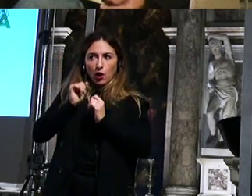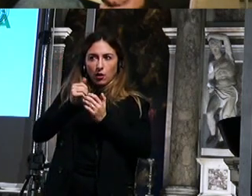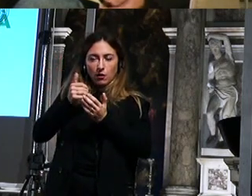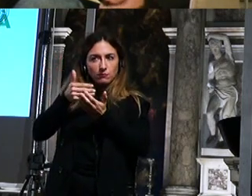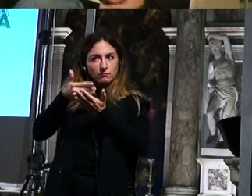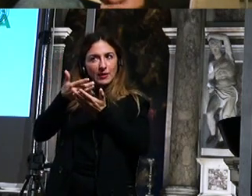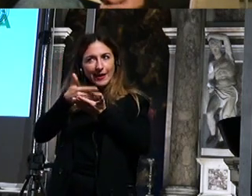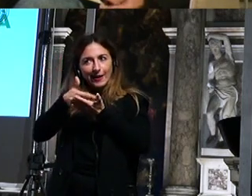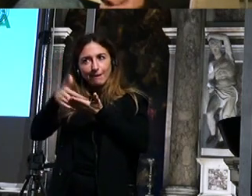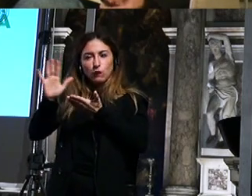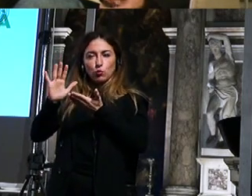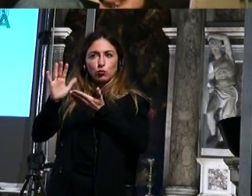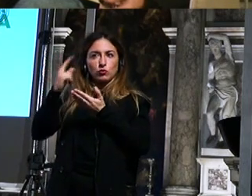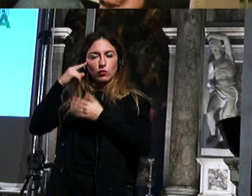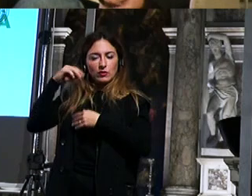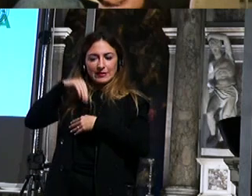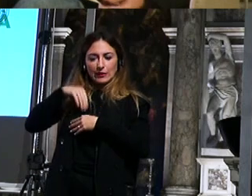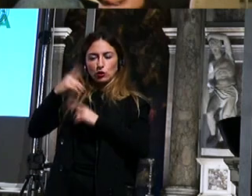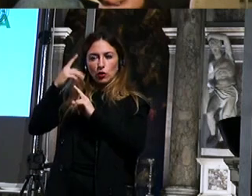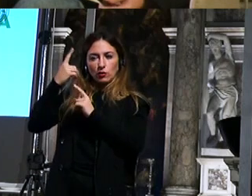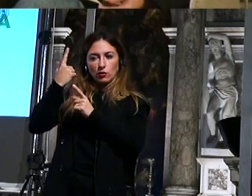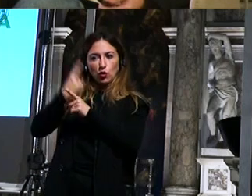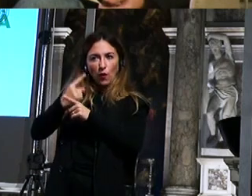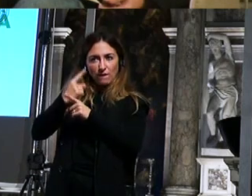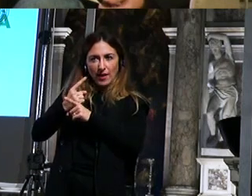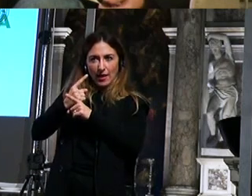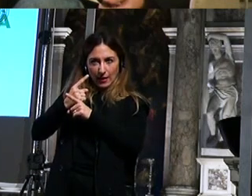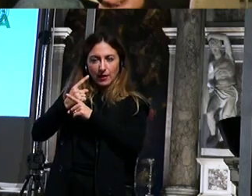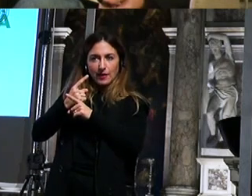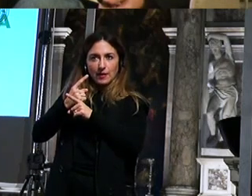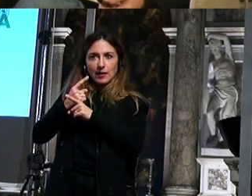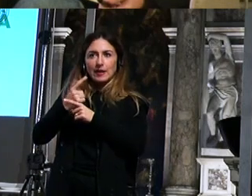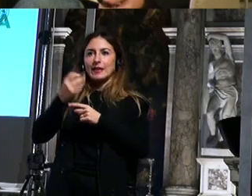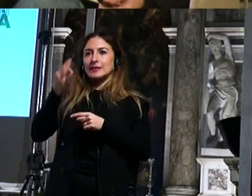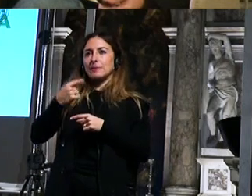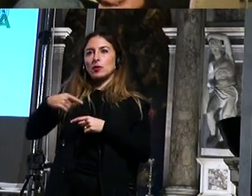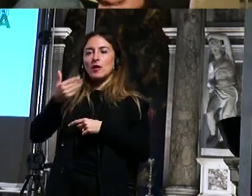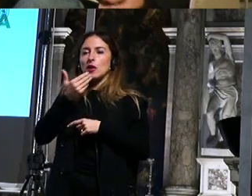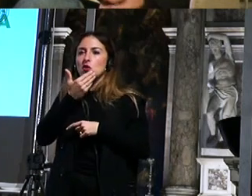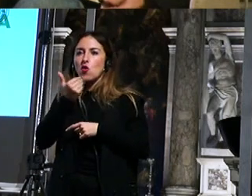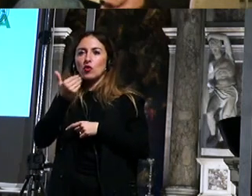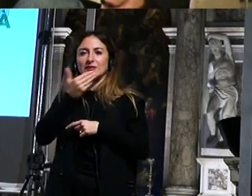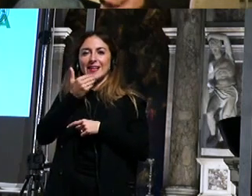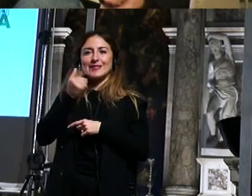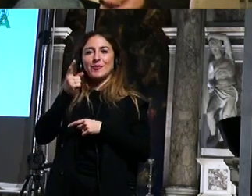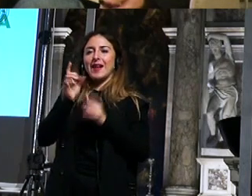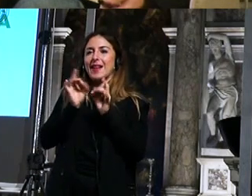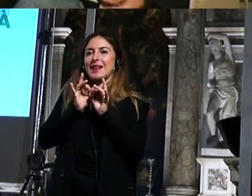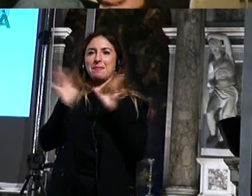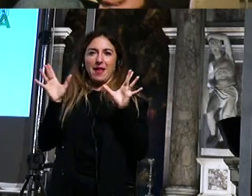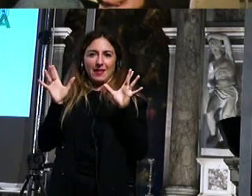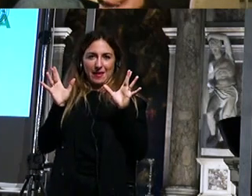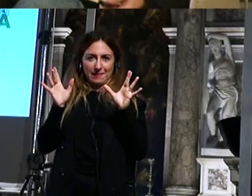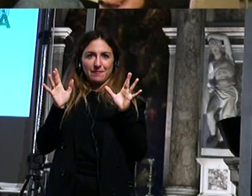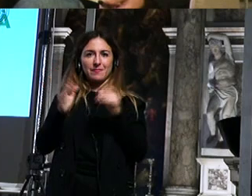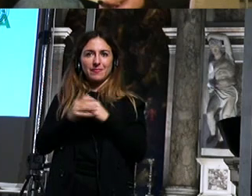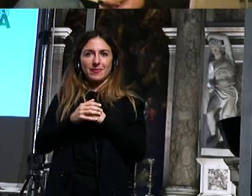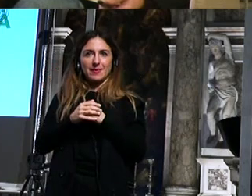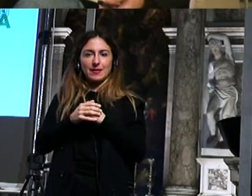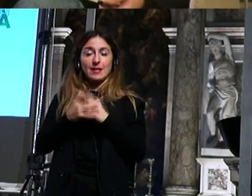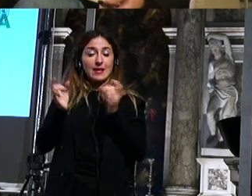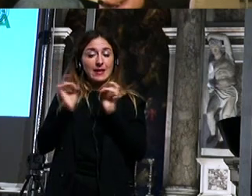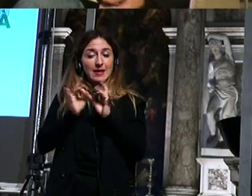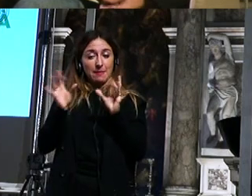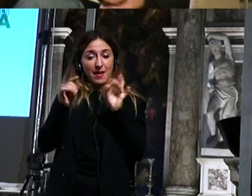And I think as writers, as artists, this freedom is paramount. Without